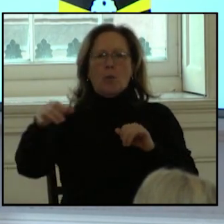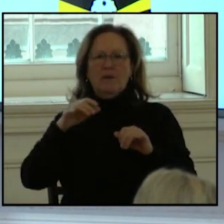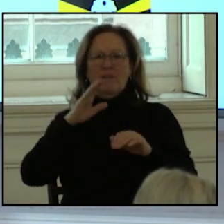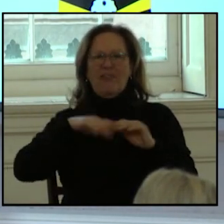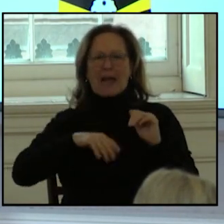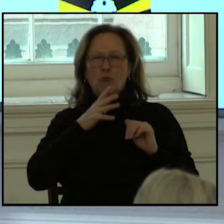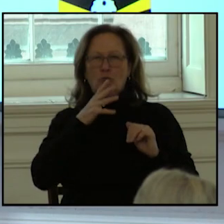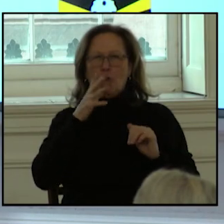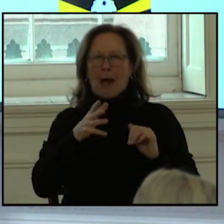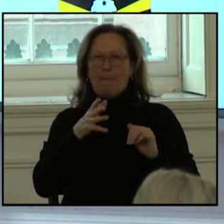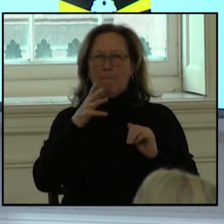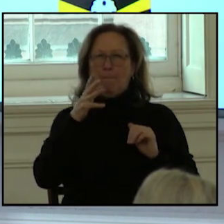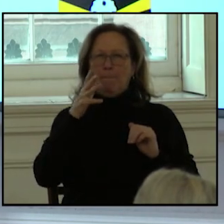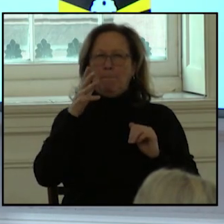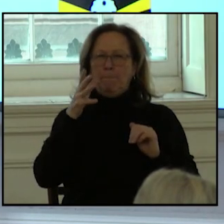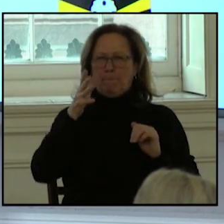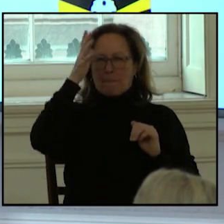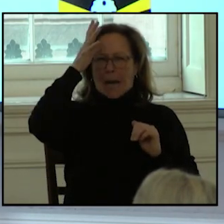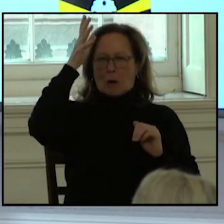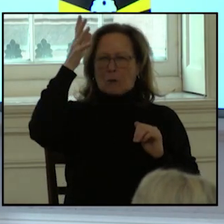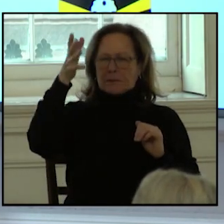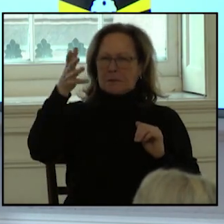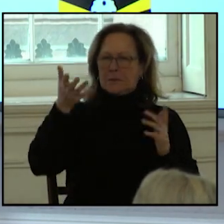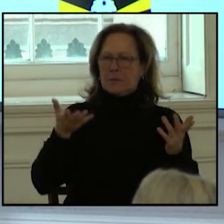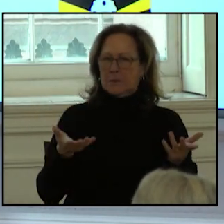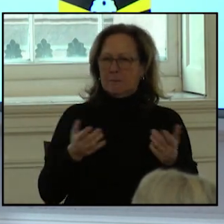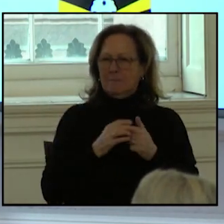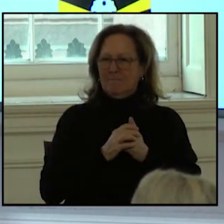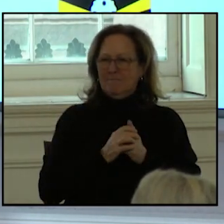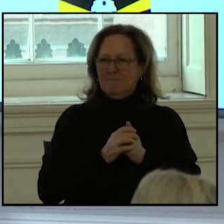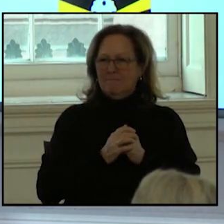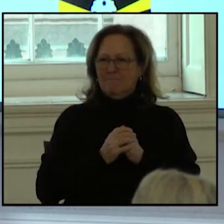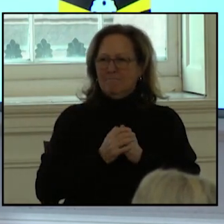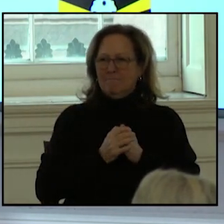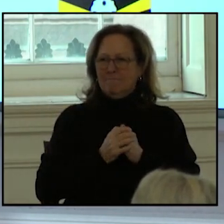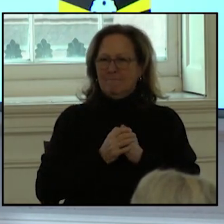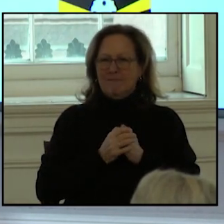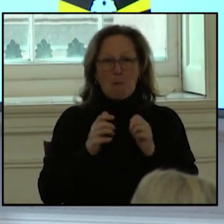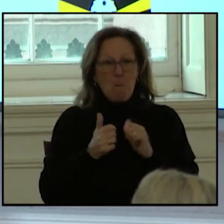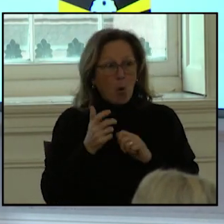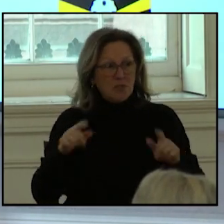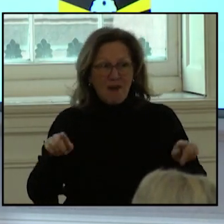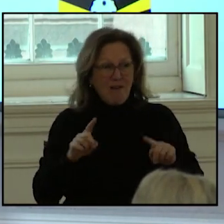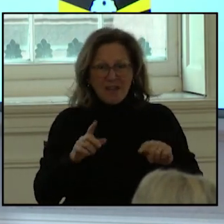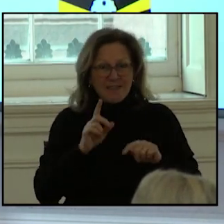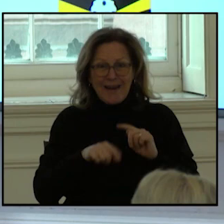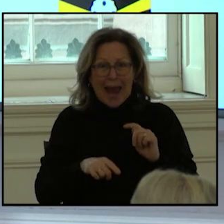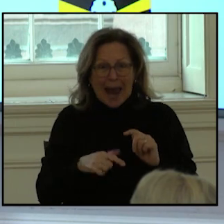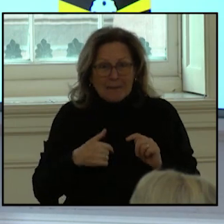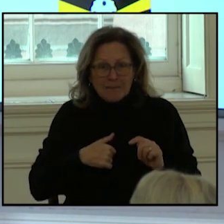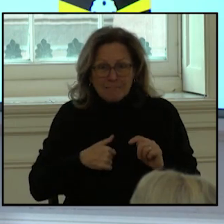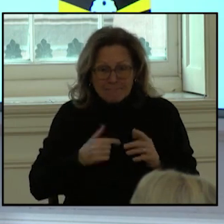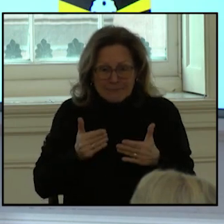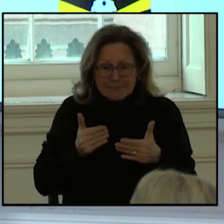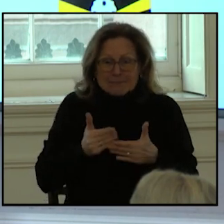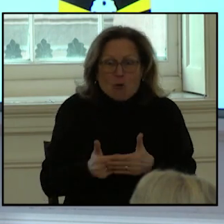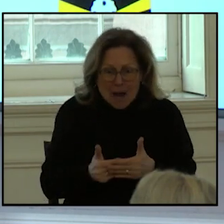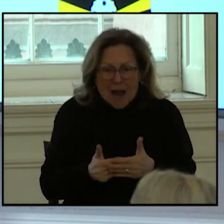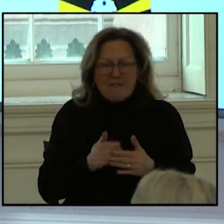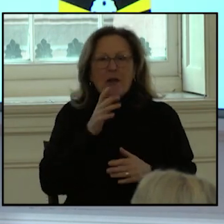grandparent. Well, most of us can barely get to grandparent, right?